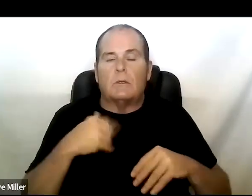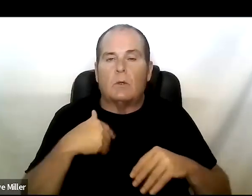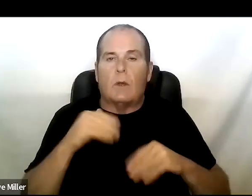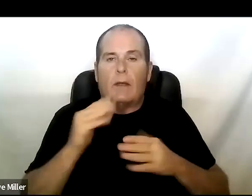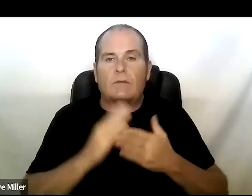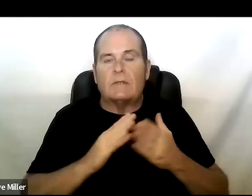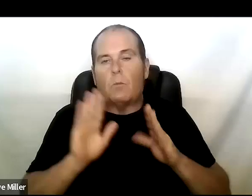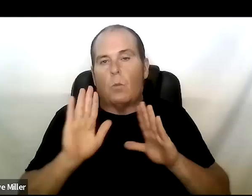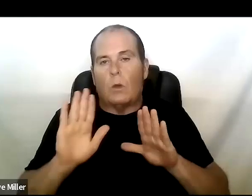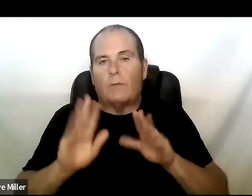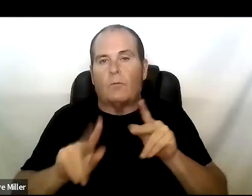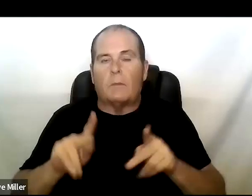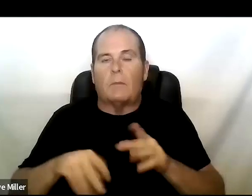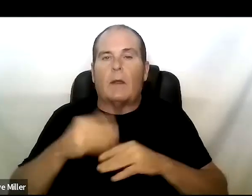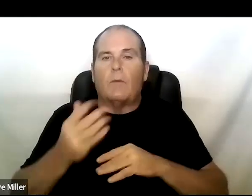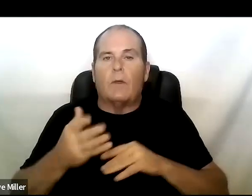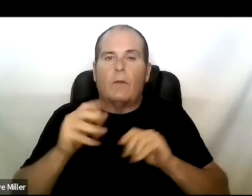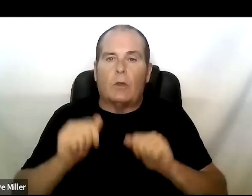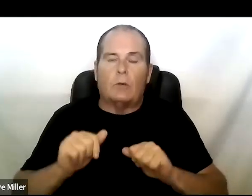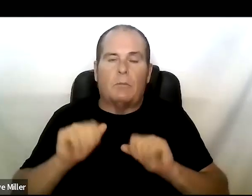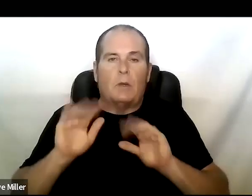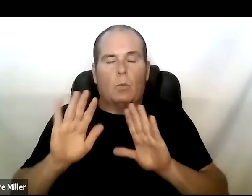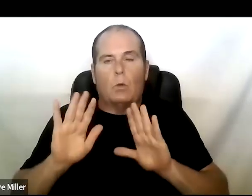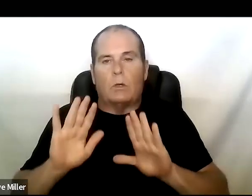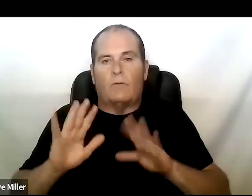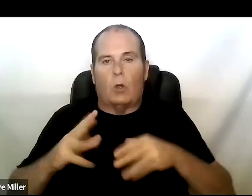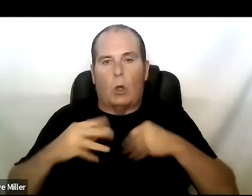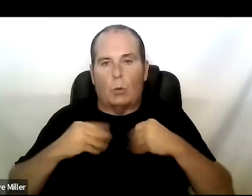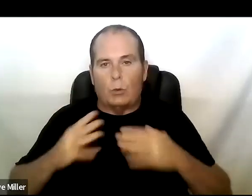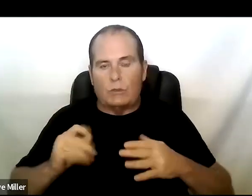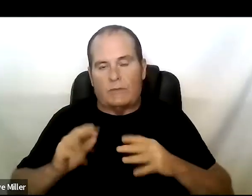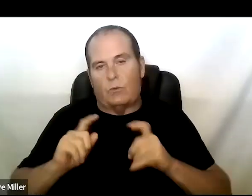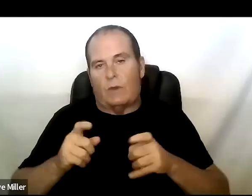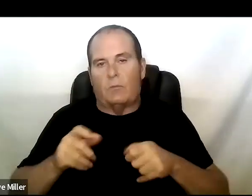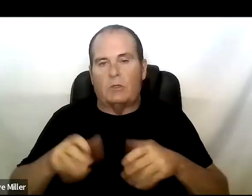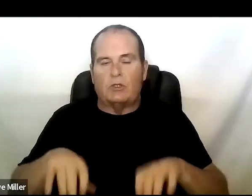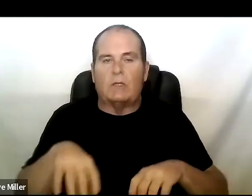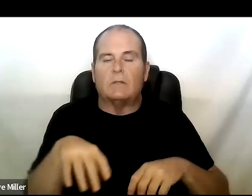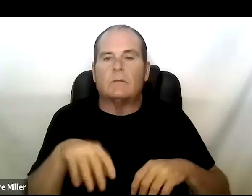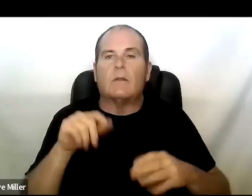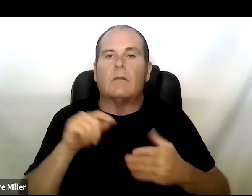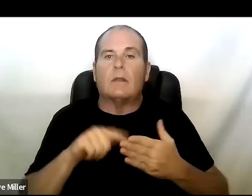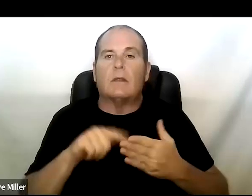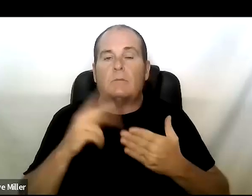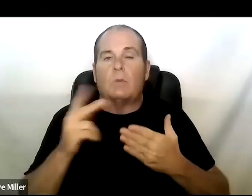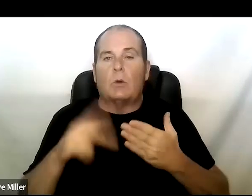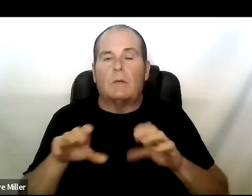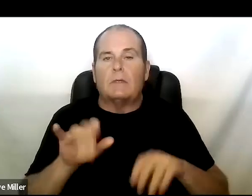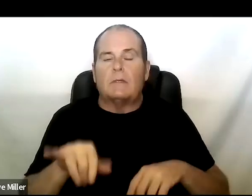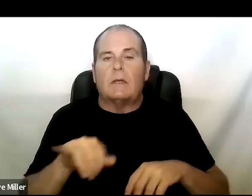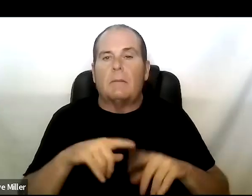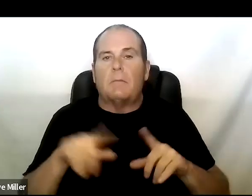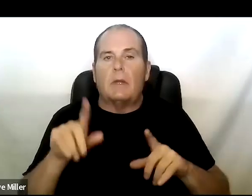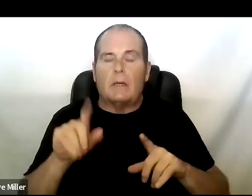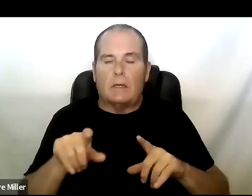terrific people out there who could be terrific owners if they're given a chance. And this program does that, but it